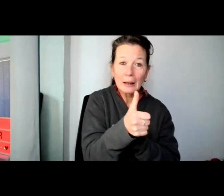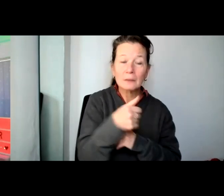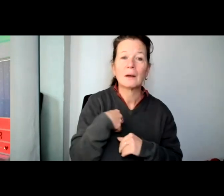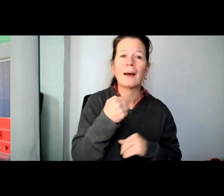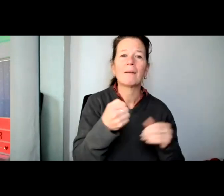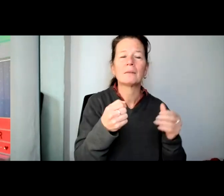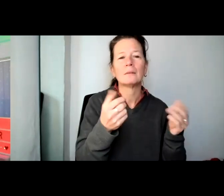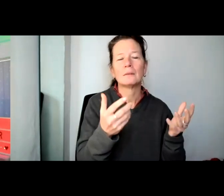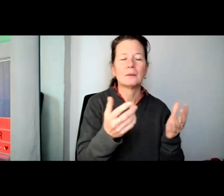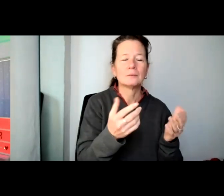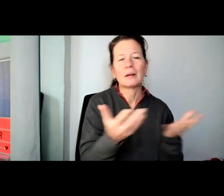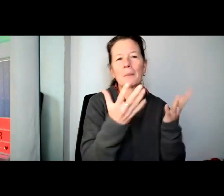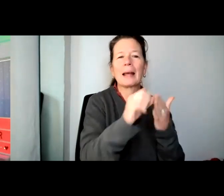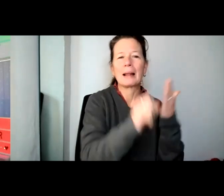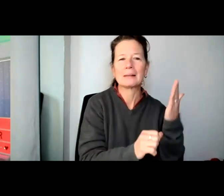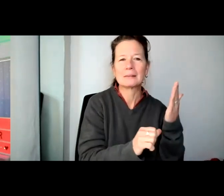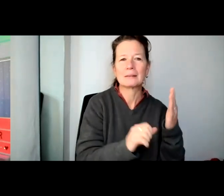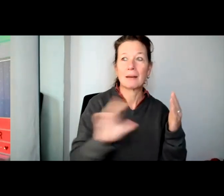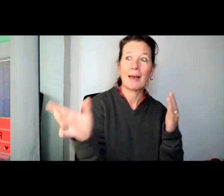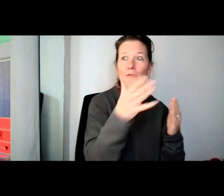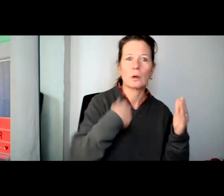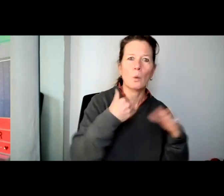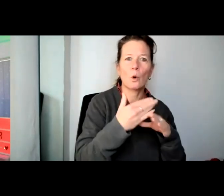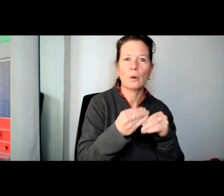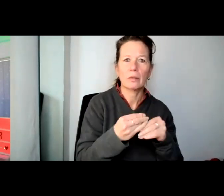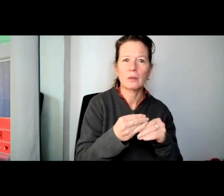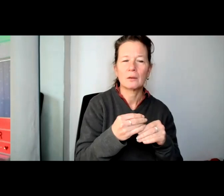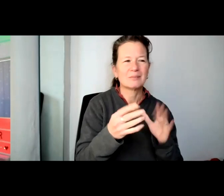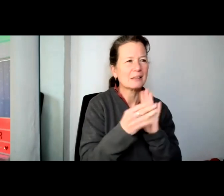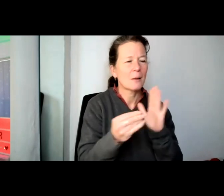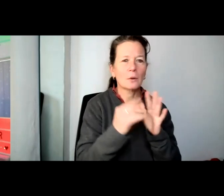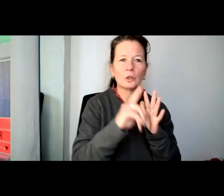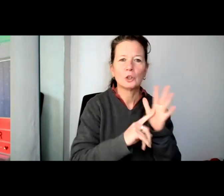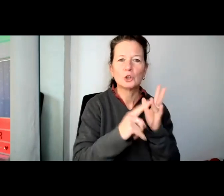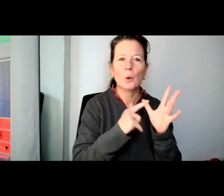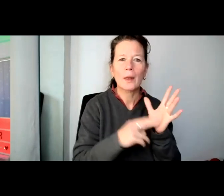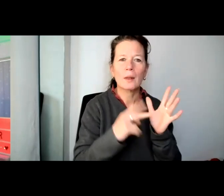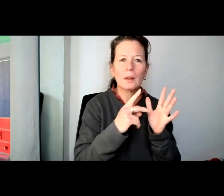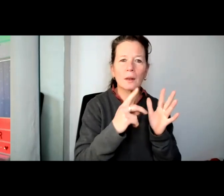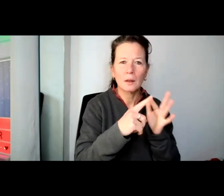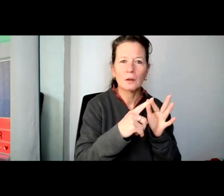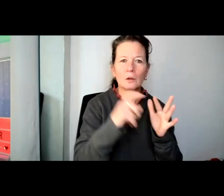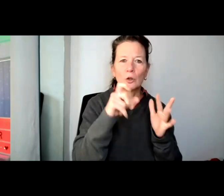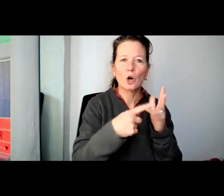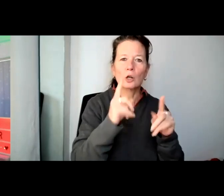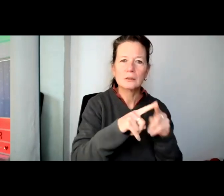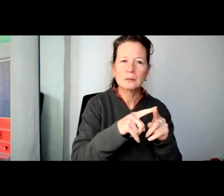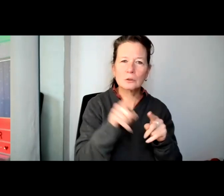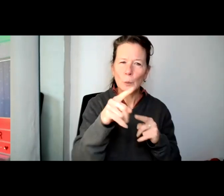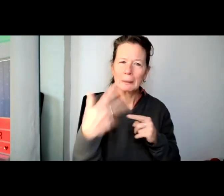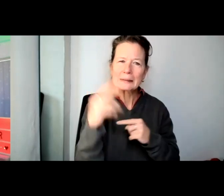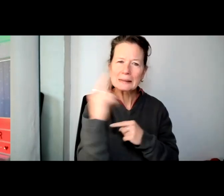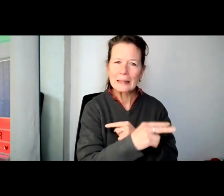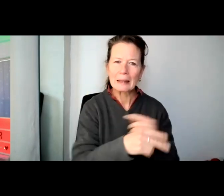the artists I work with. So, for example, Joanne Cox, who you saw playing the dragon cello,